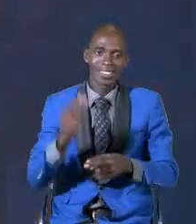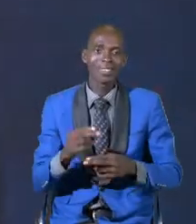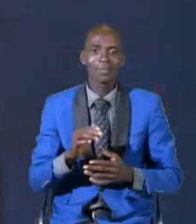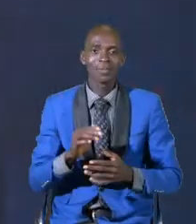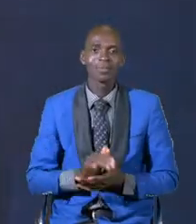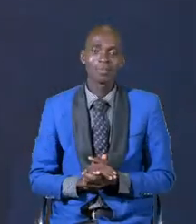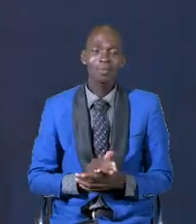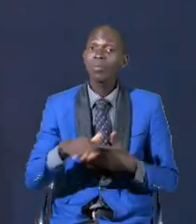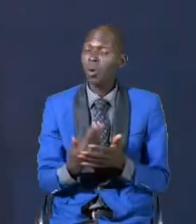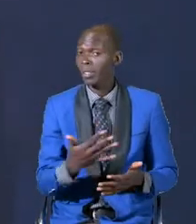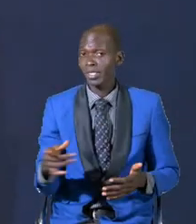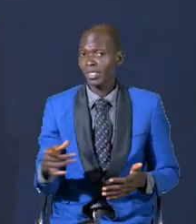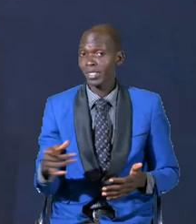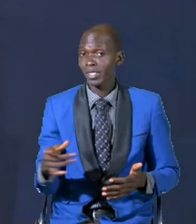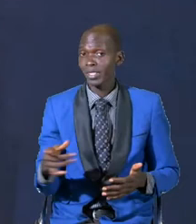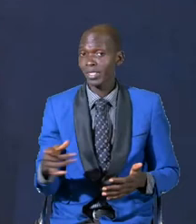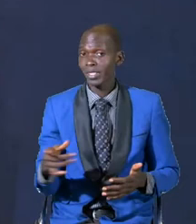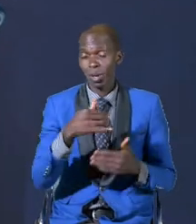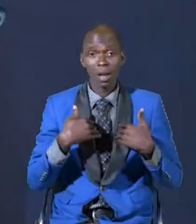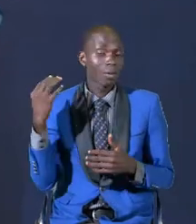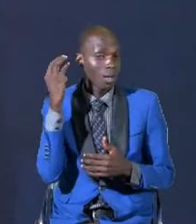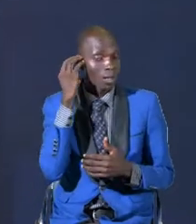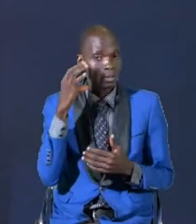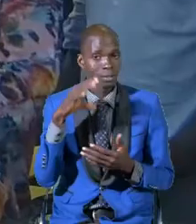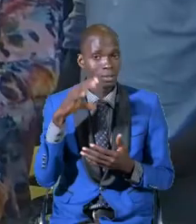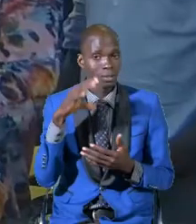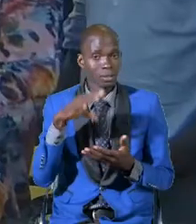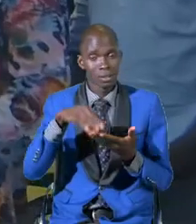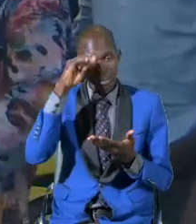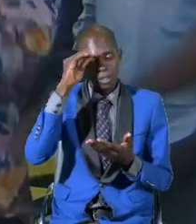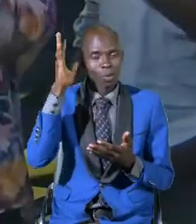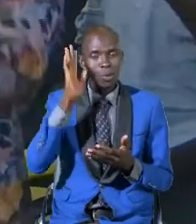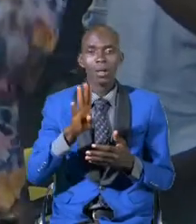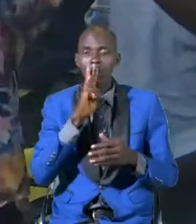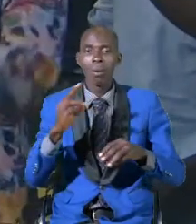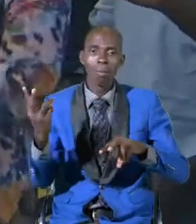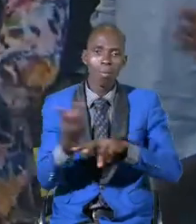All those things you have heard will be multiplied in your life.